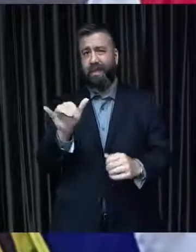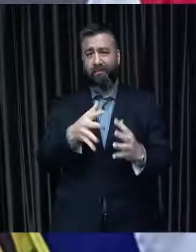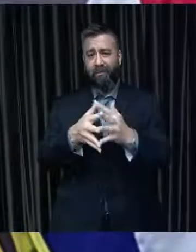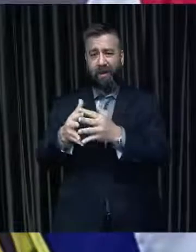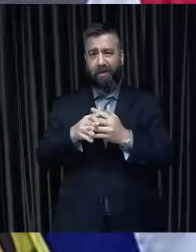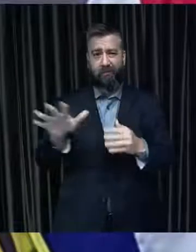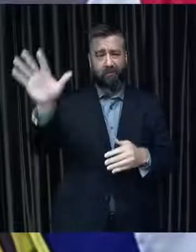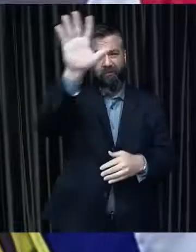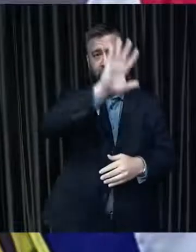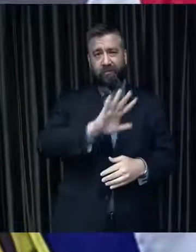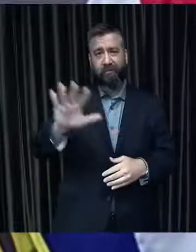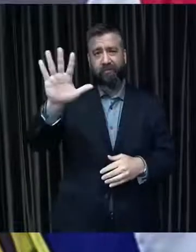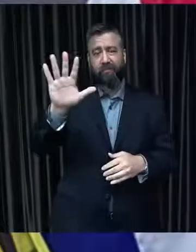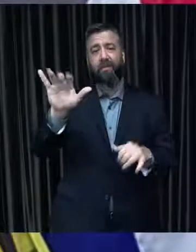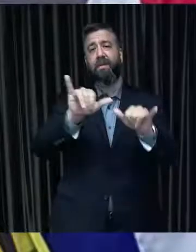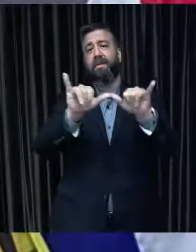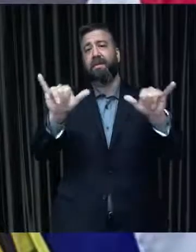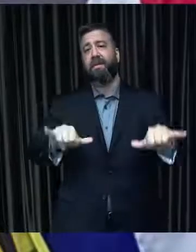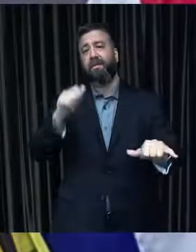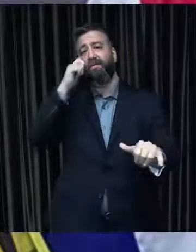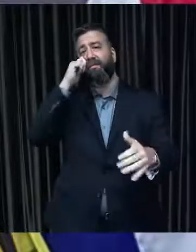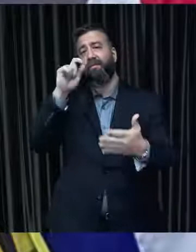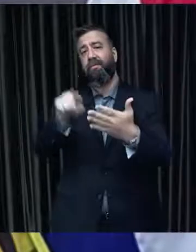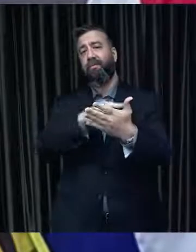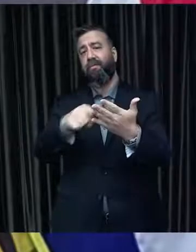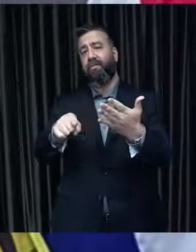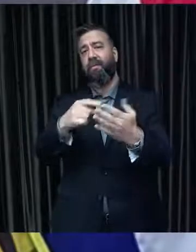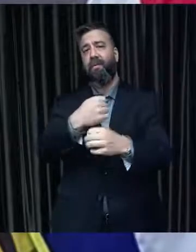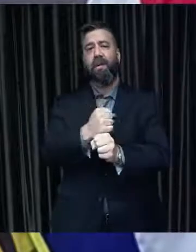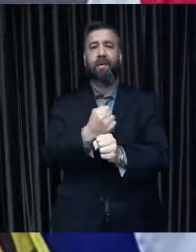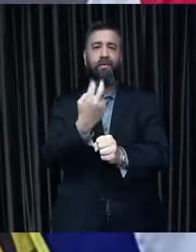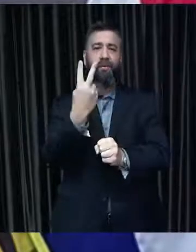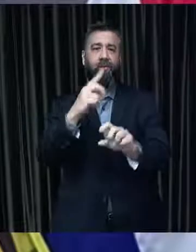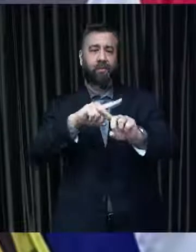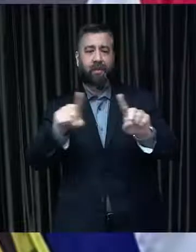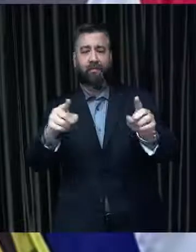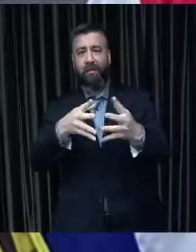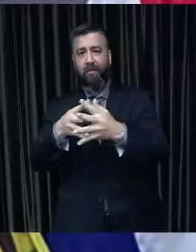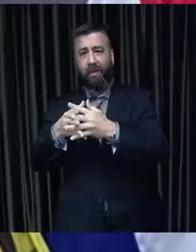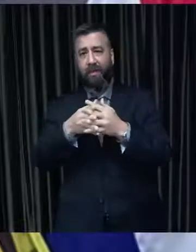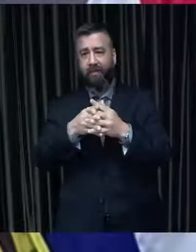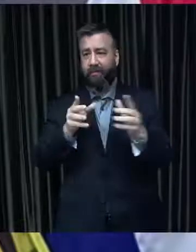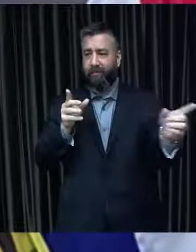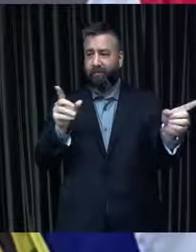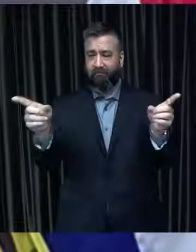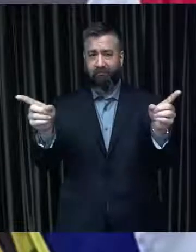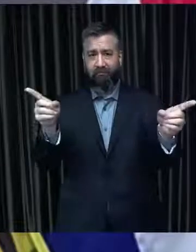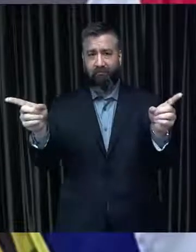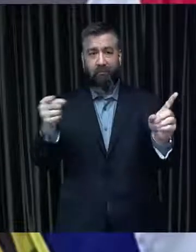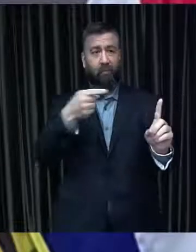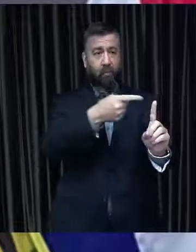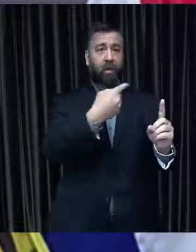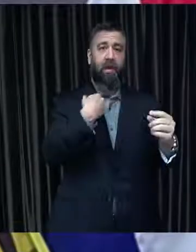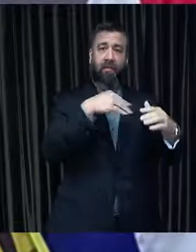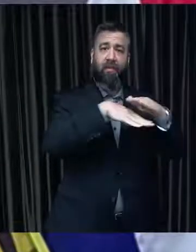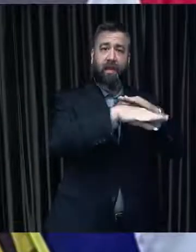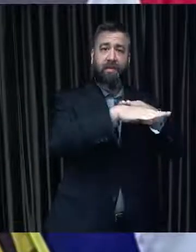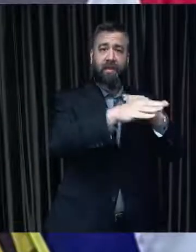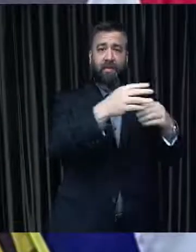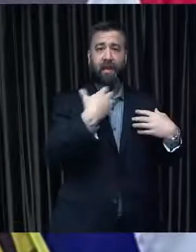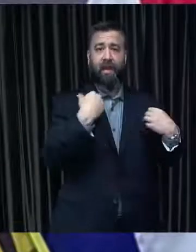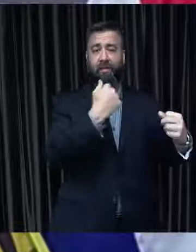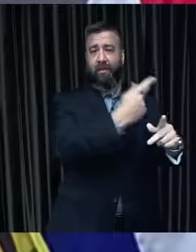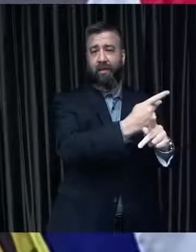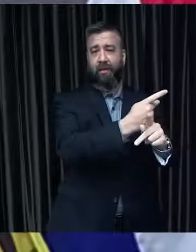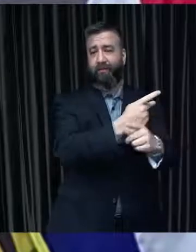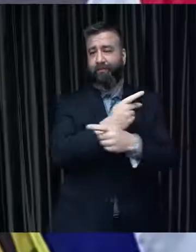Systemic racism has created two different Americas, one that has access to health care and one that does not. One